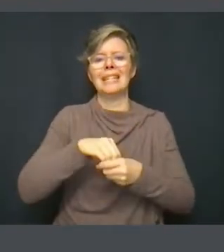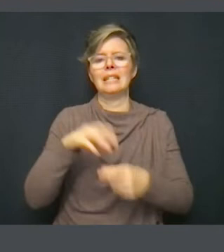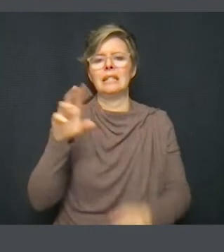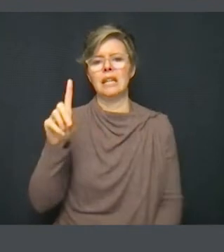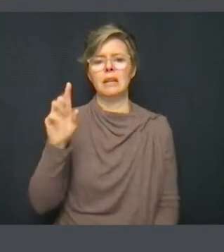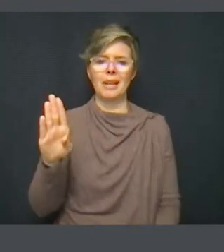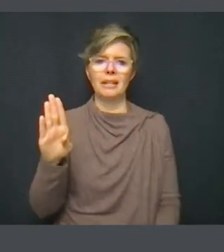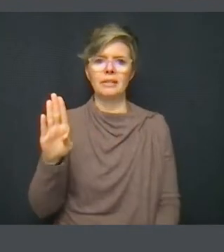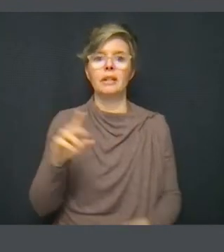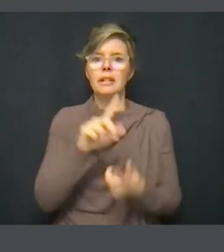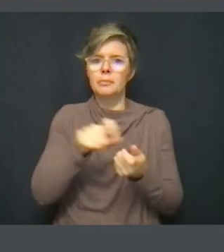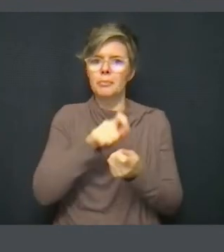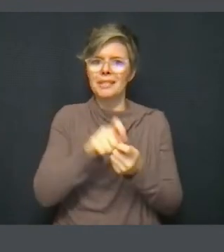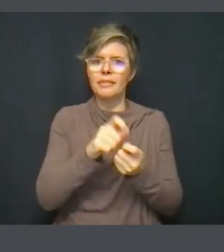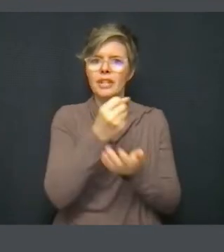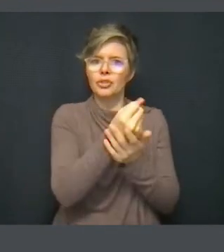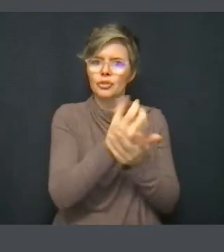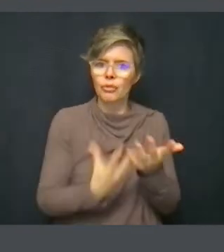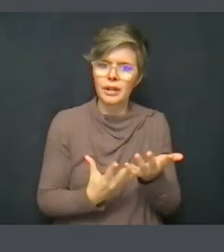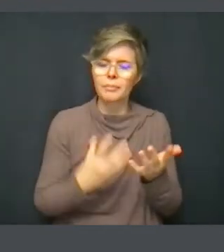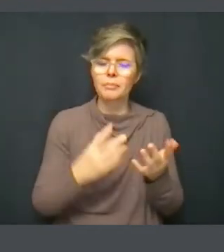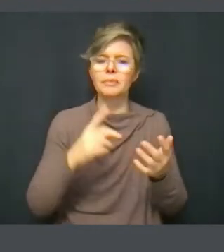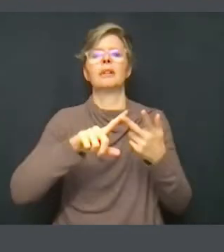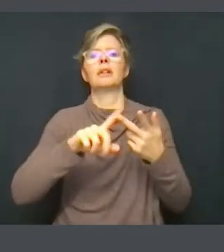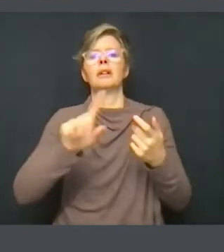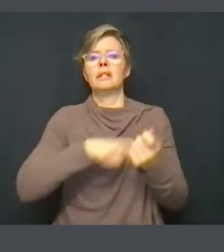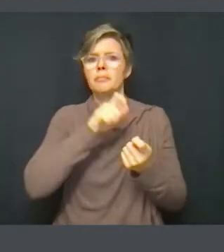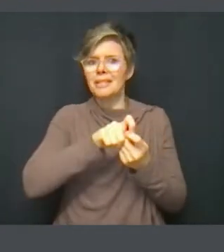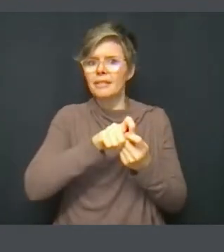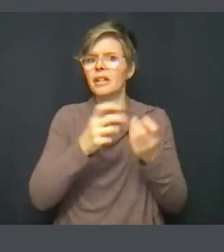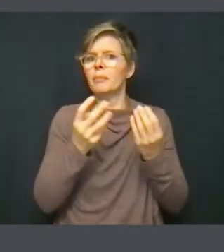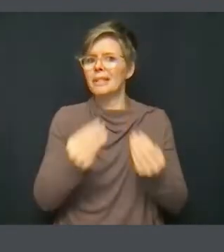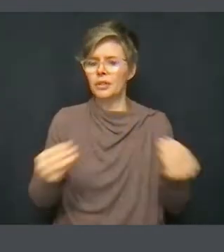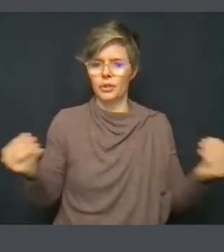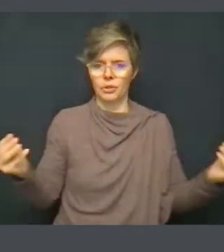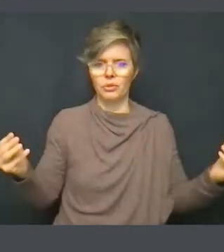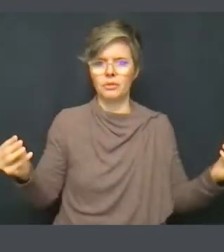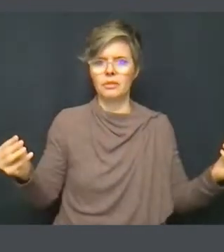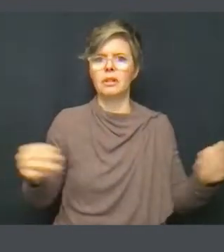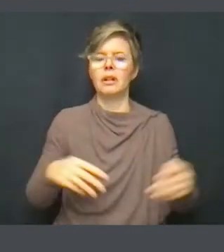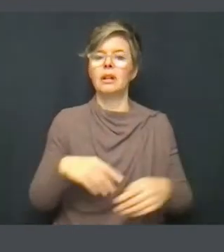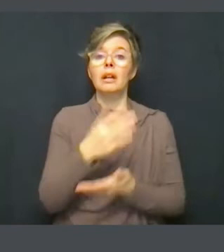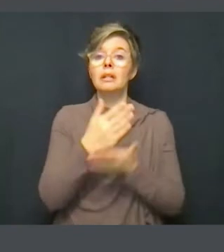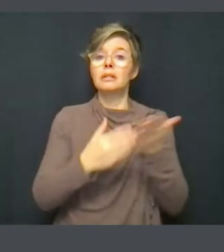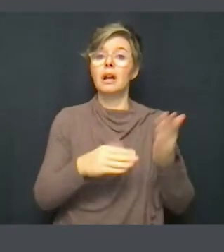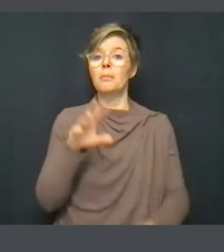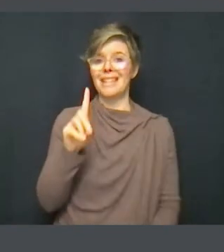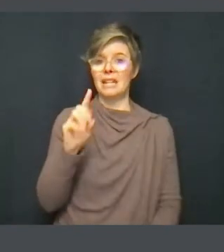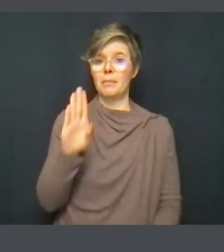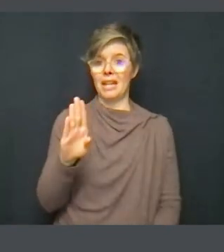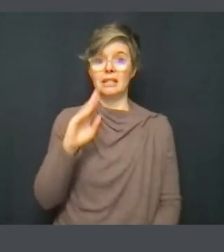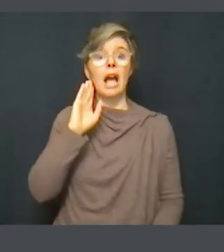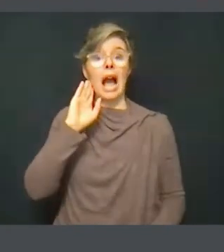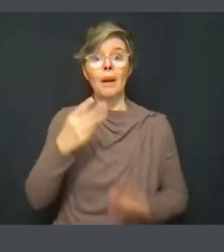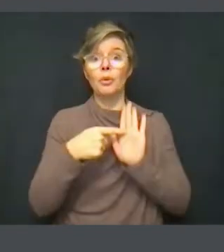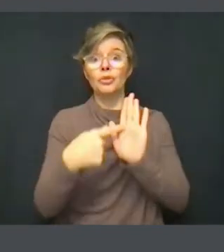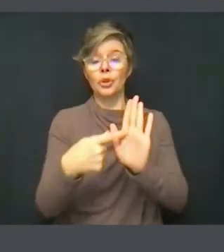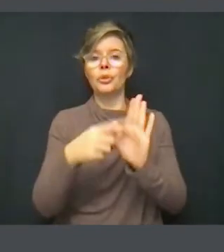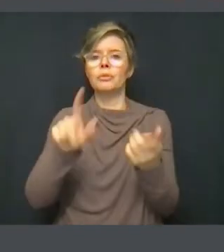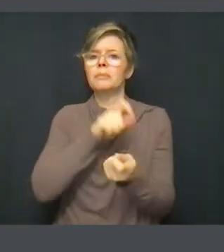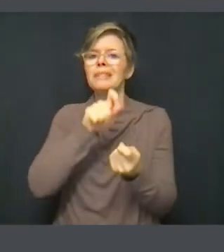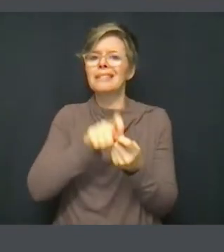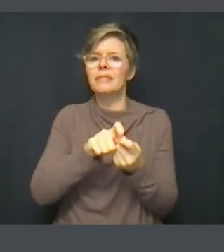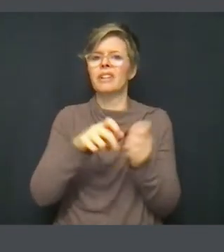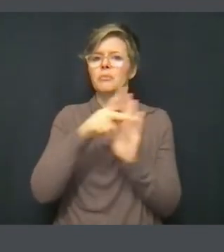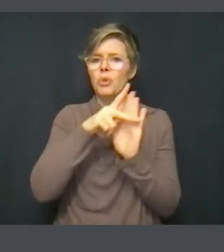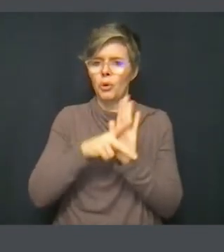specific materials? Can you give the kid verbal assistance or not? You want to, some of these databases that I'm going to show you have really specific protocols